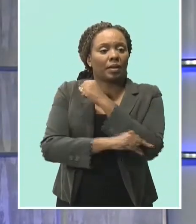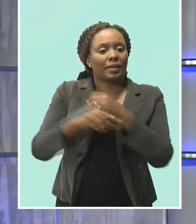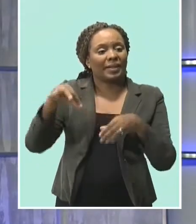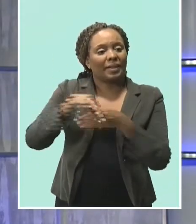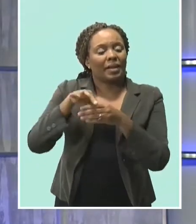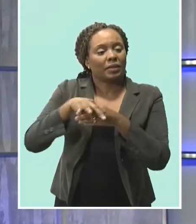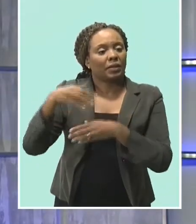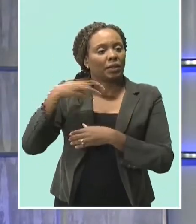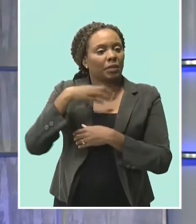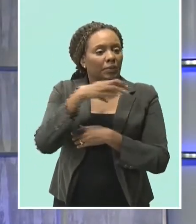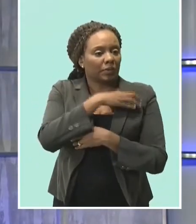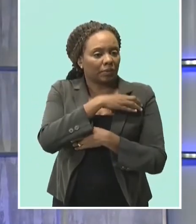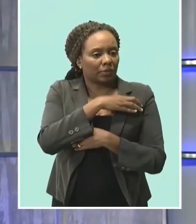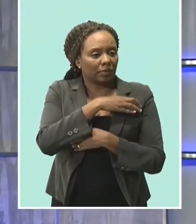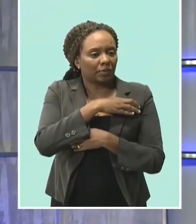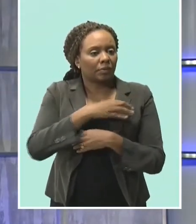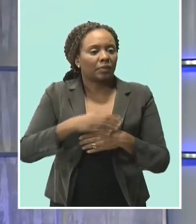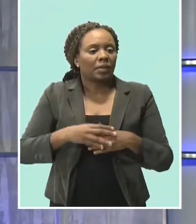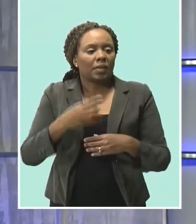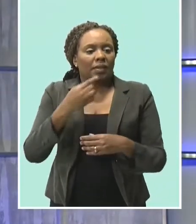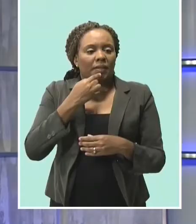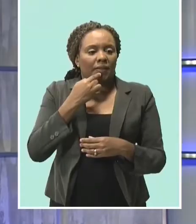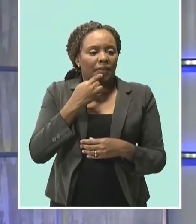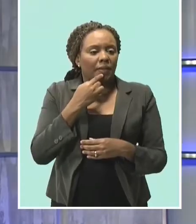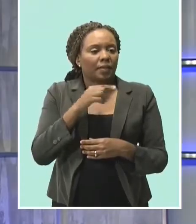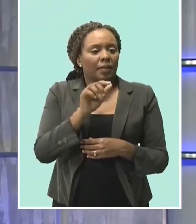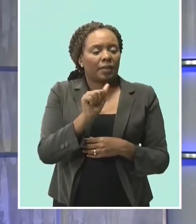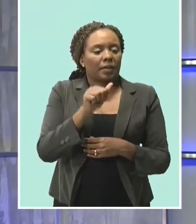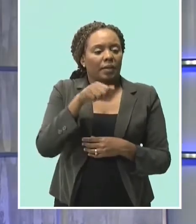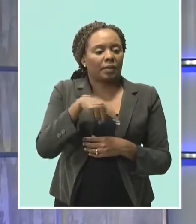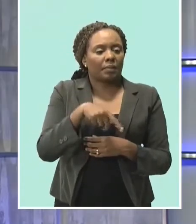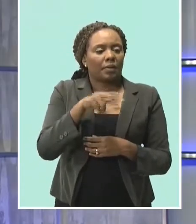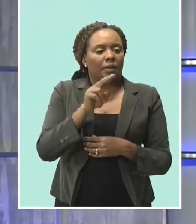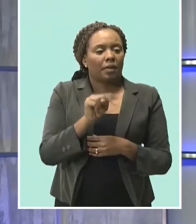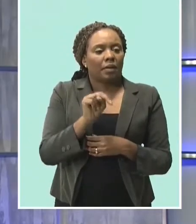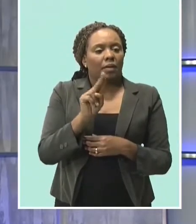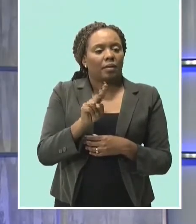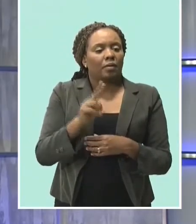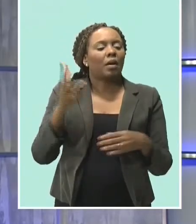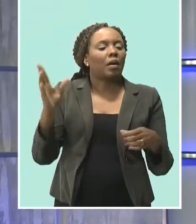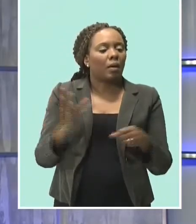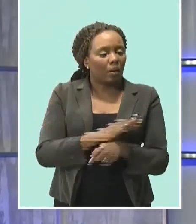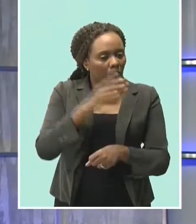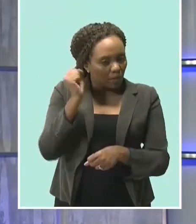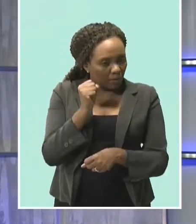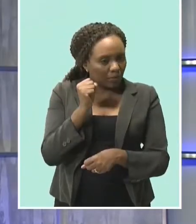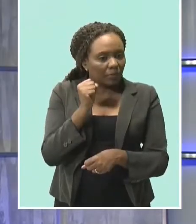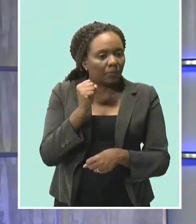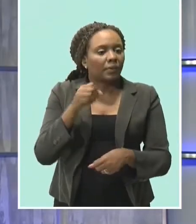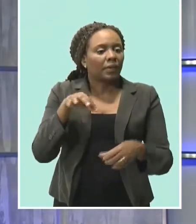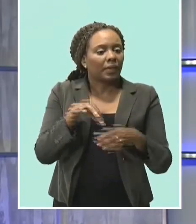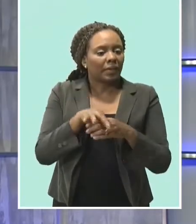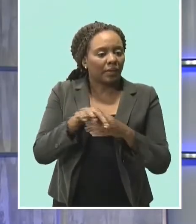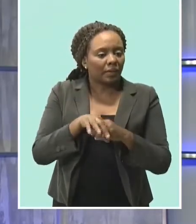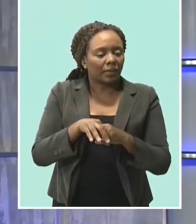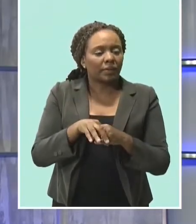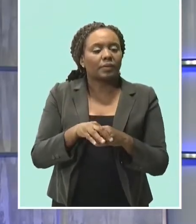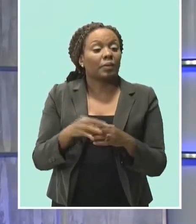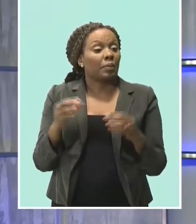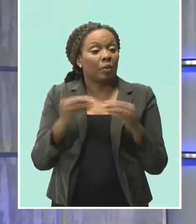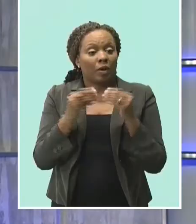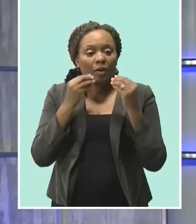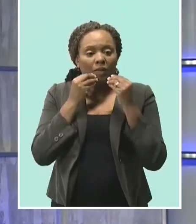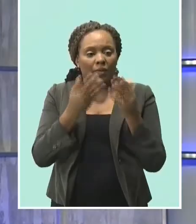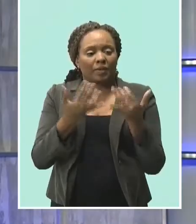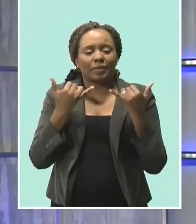Commission, showing that the ruling coalition, a partnership for national unity, has won the disputed March 2nd regional and